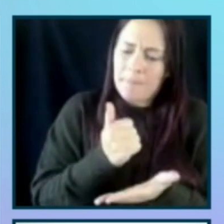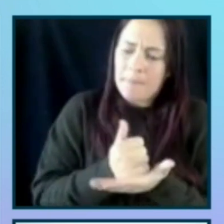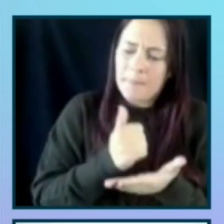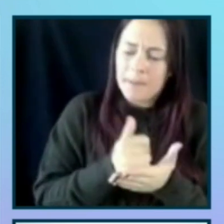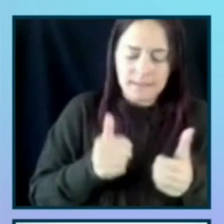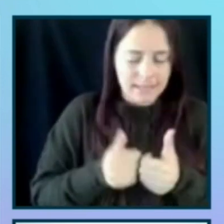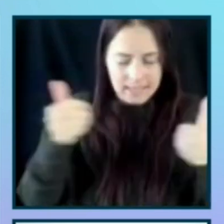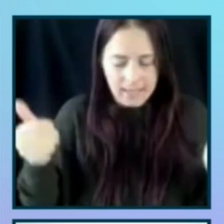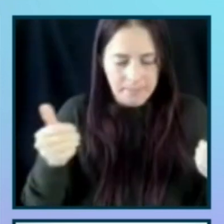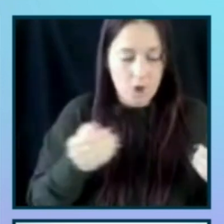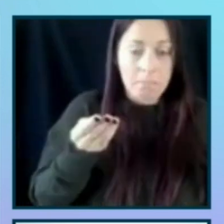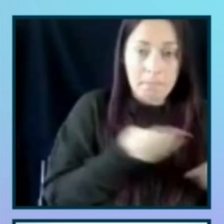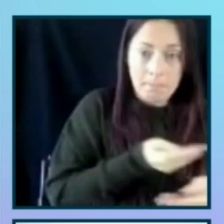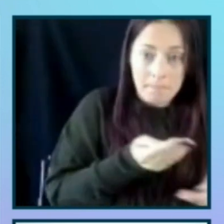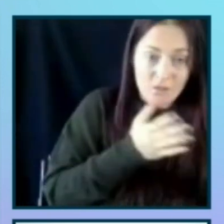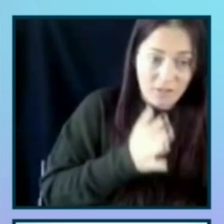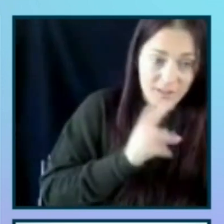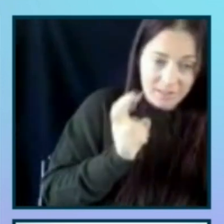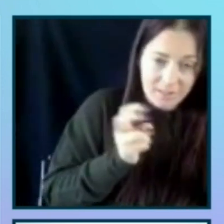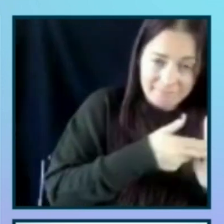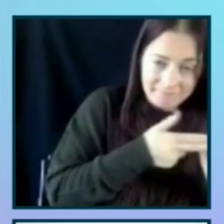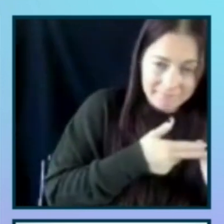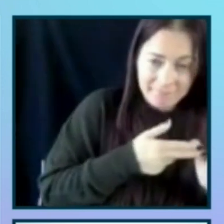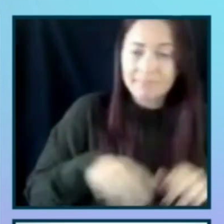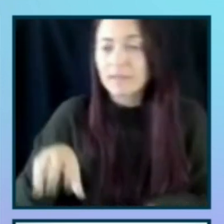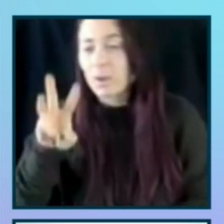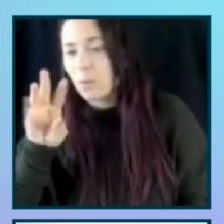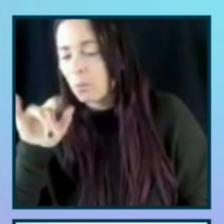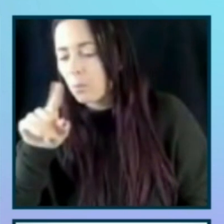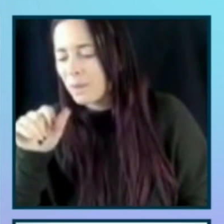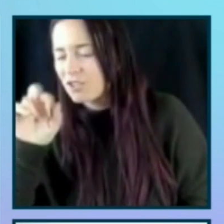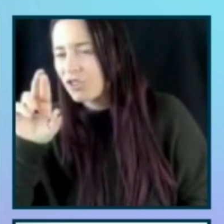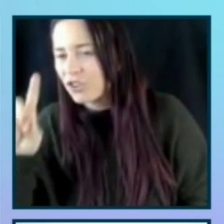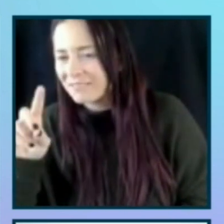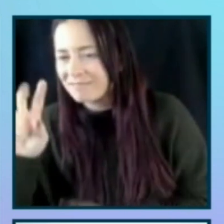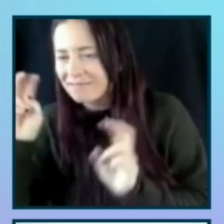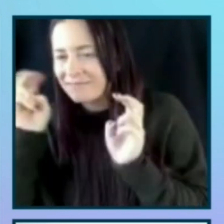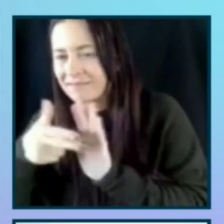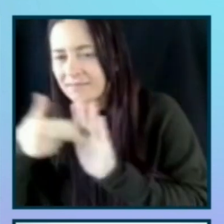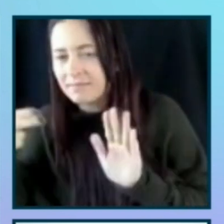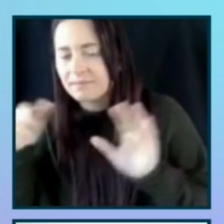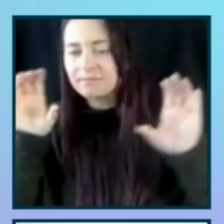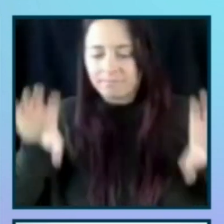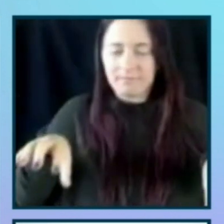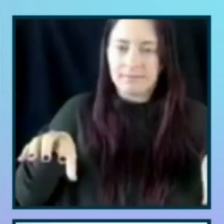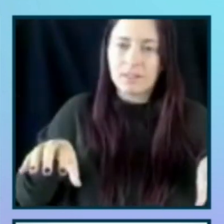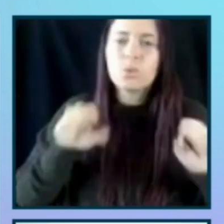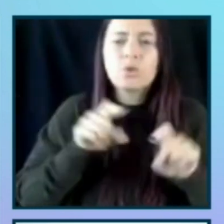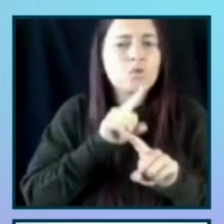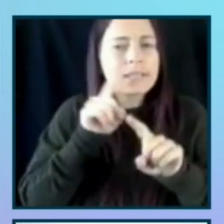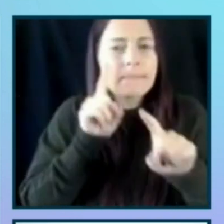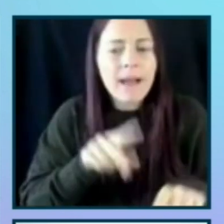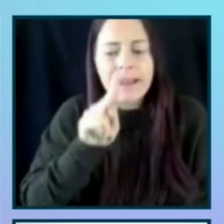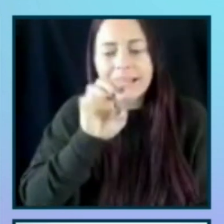and moderator so that you can really have that focused attention on, for the wizard, responding to the key commands, and